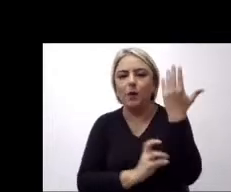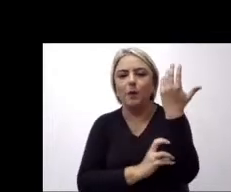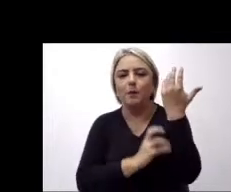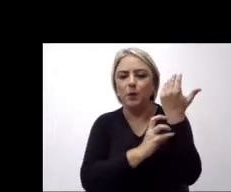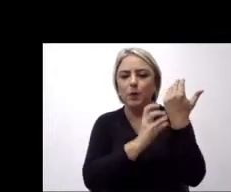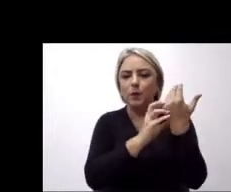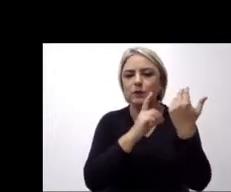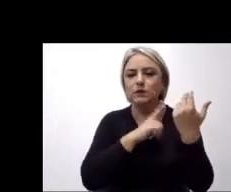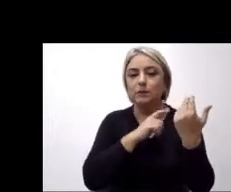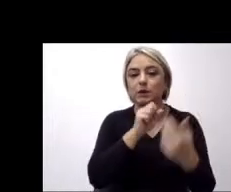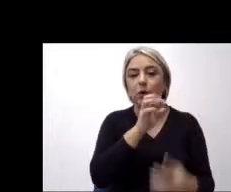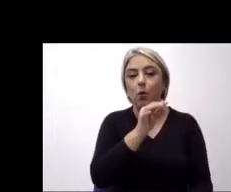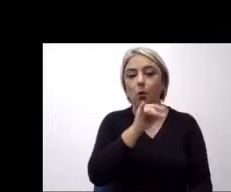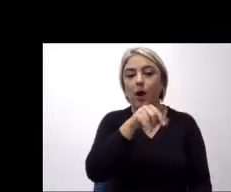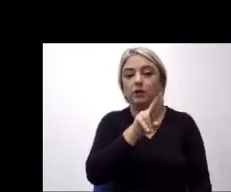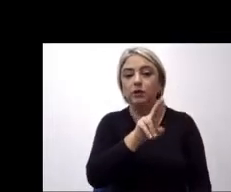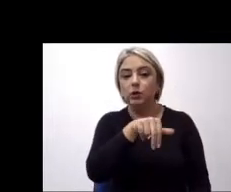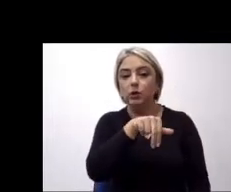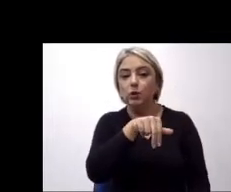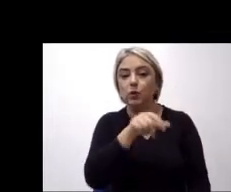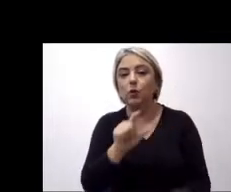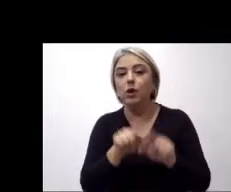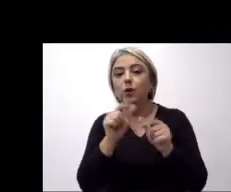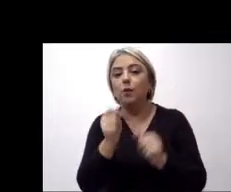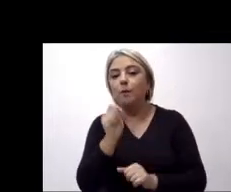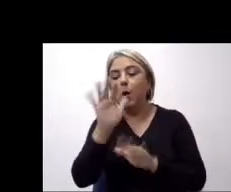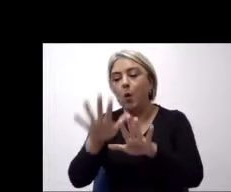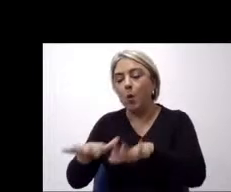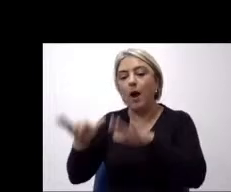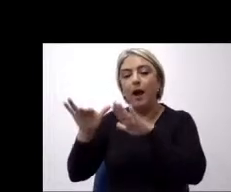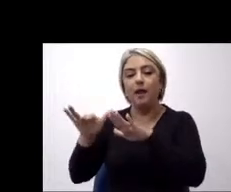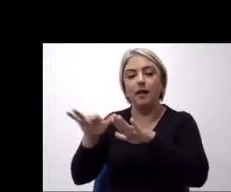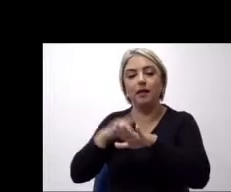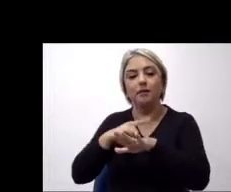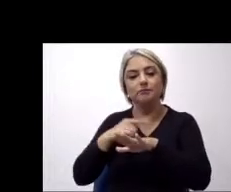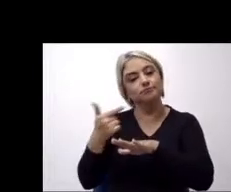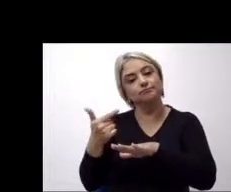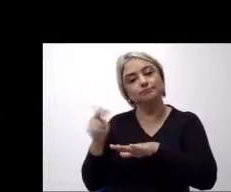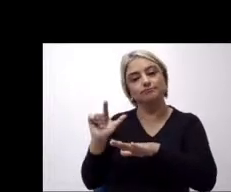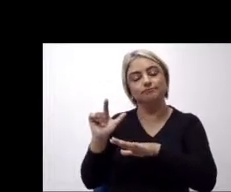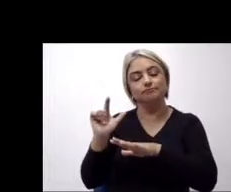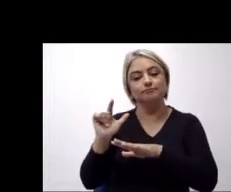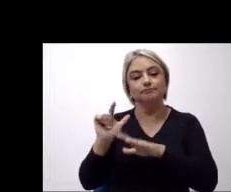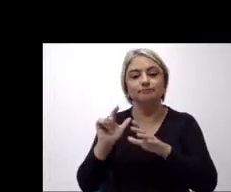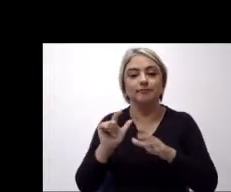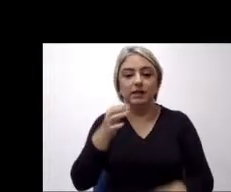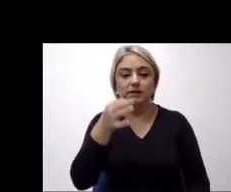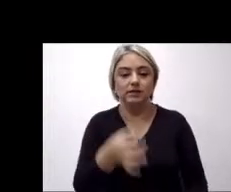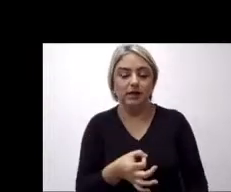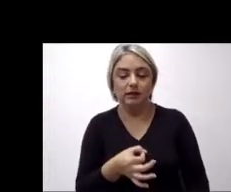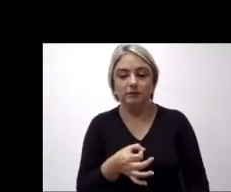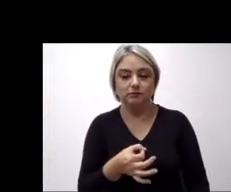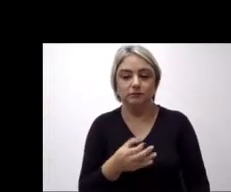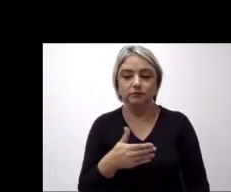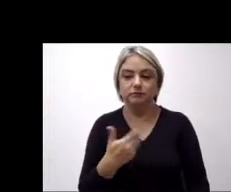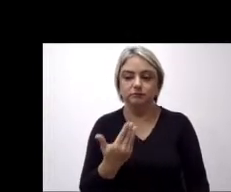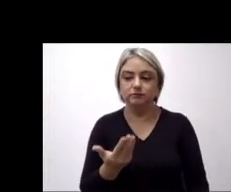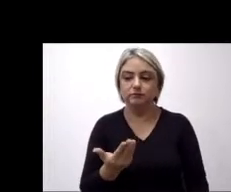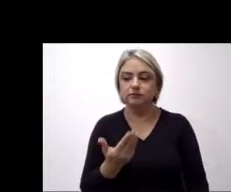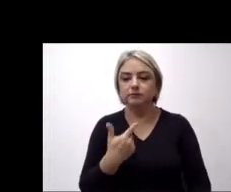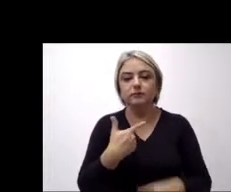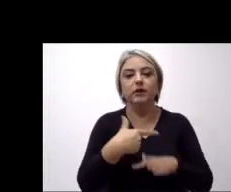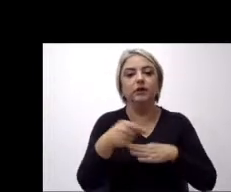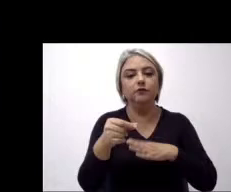arena, and some situation you can move, but also in other outside bureaucracy.